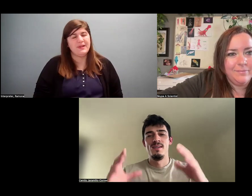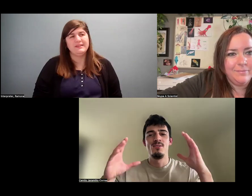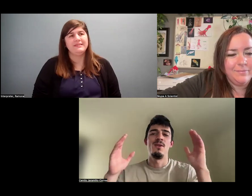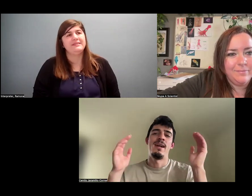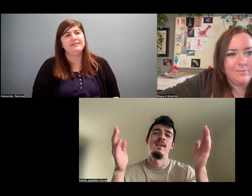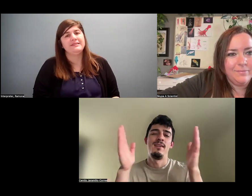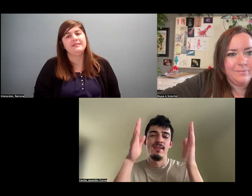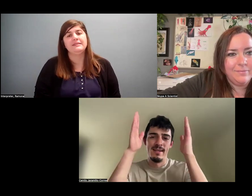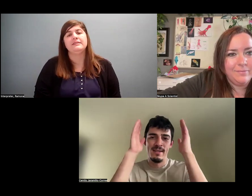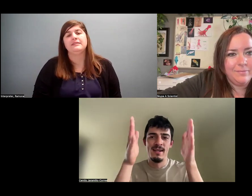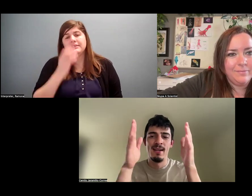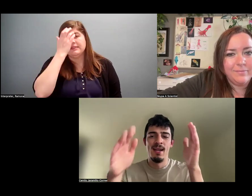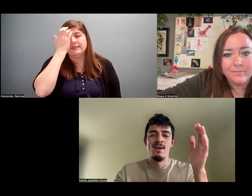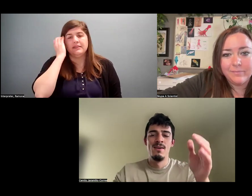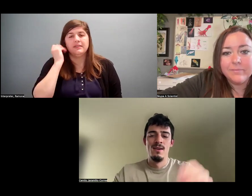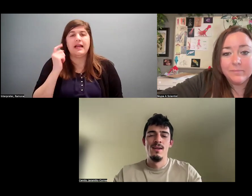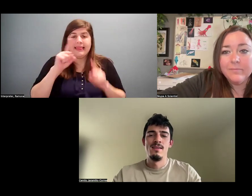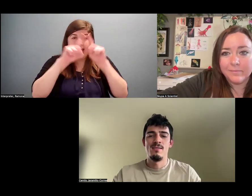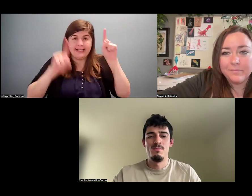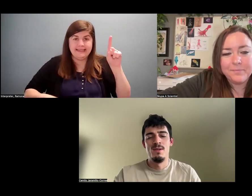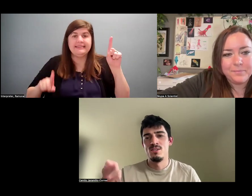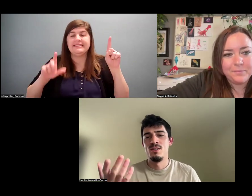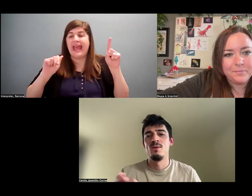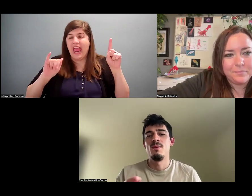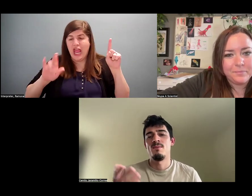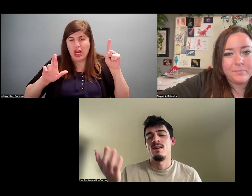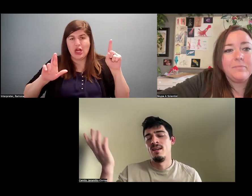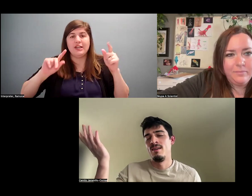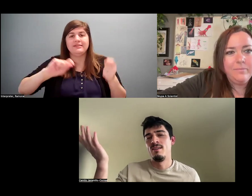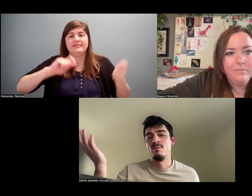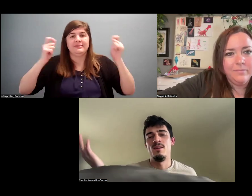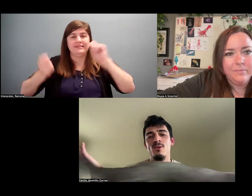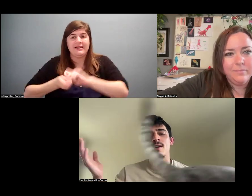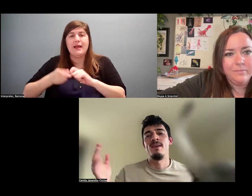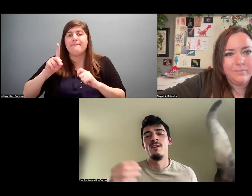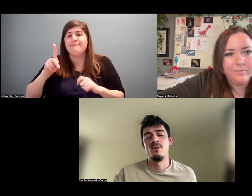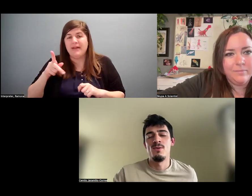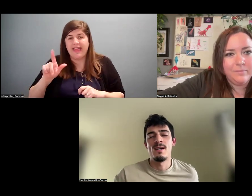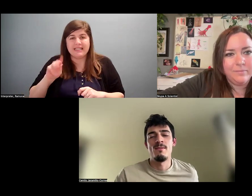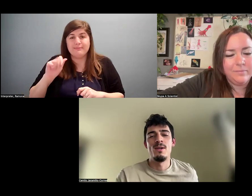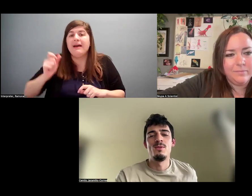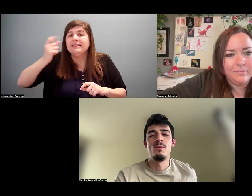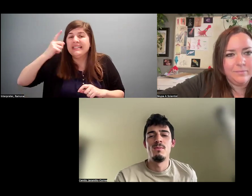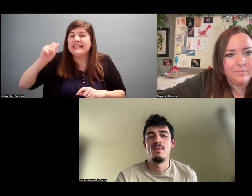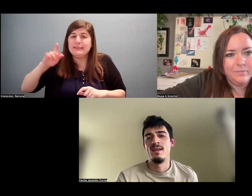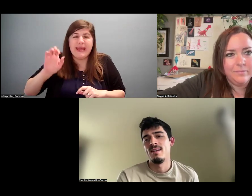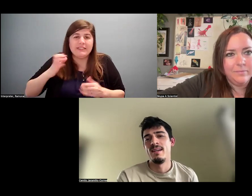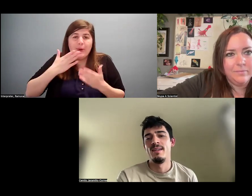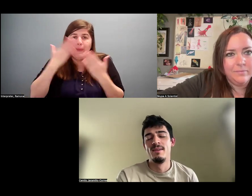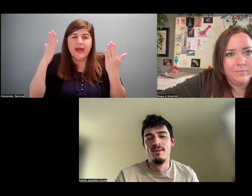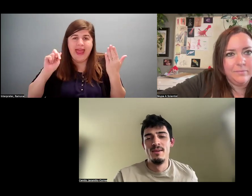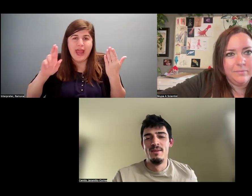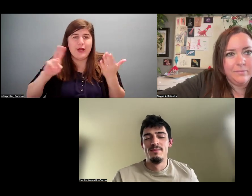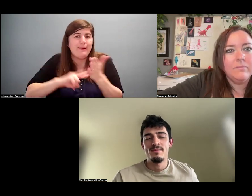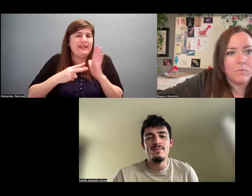need so lightning is like air that's being turned into a plasma, and in space you don't have air, so you don't have a way to make